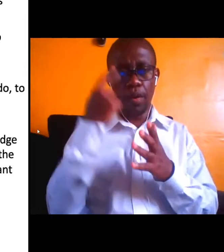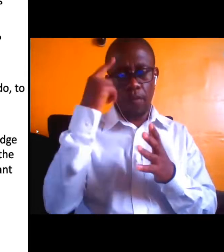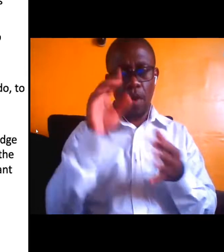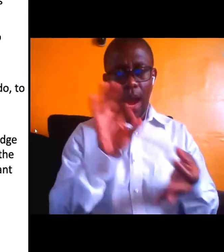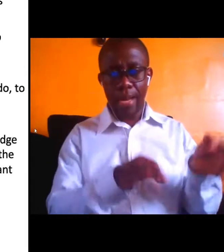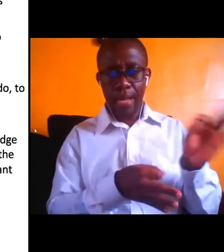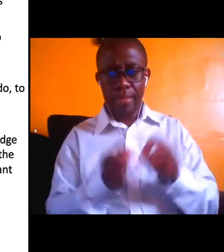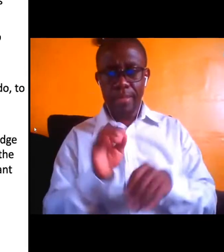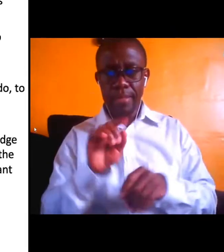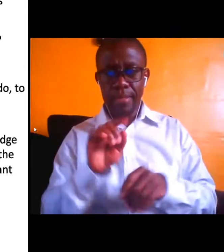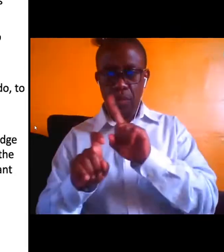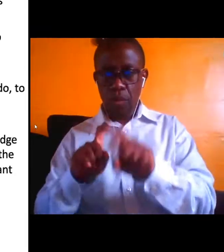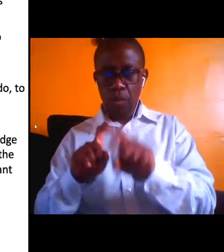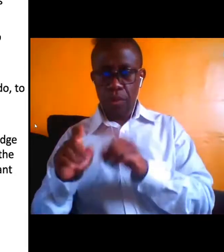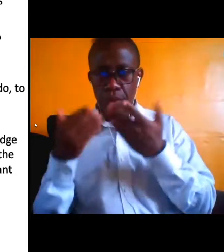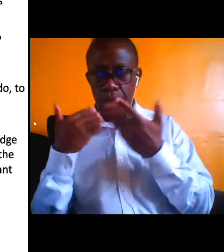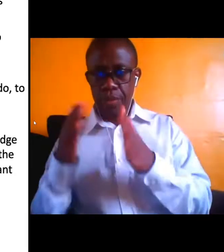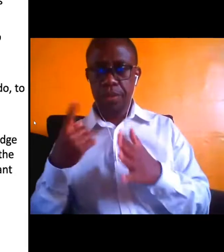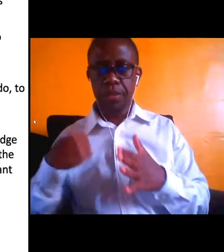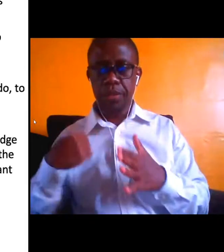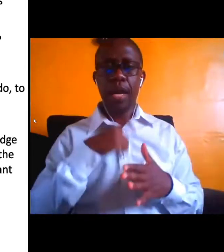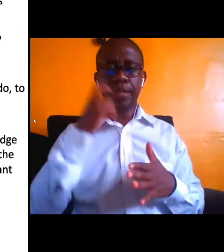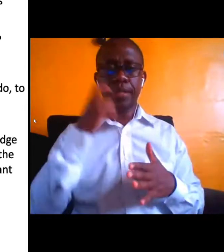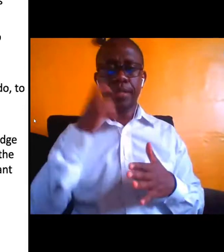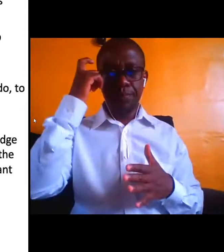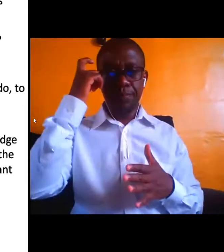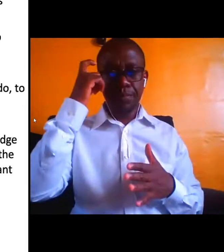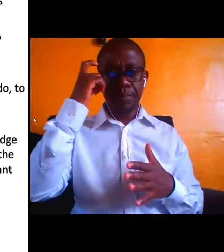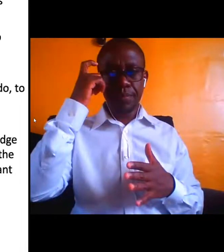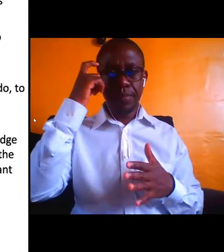after we've reflected to